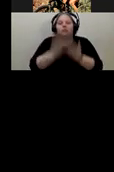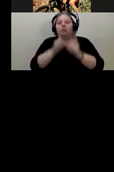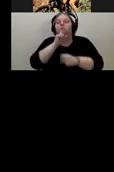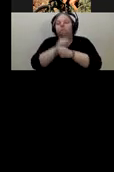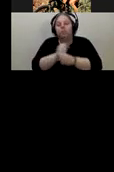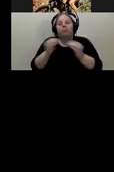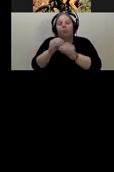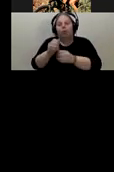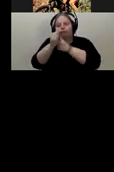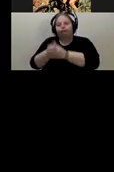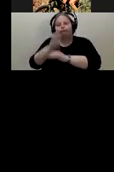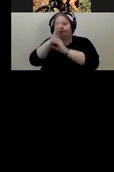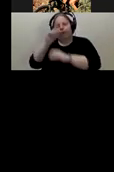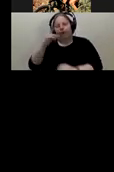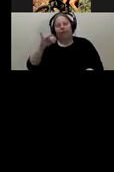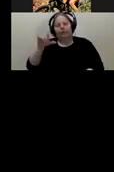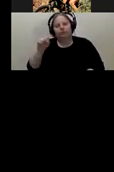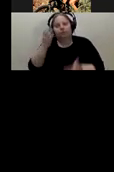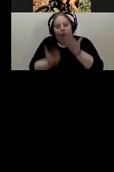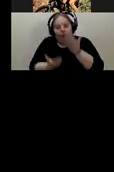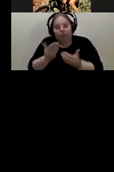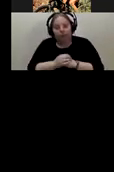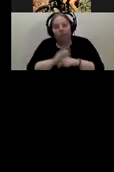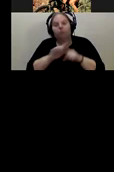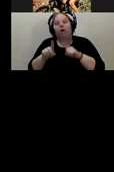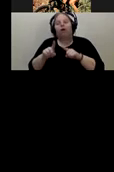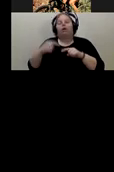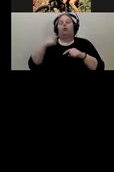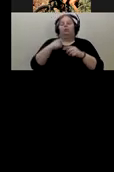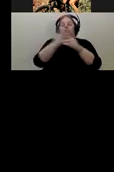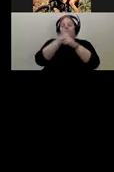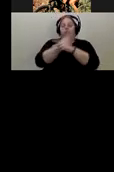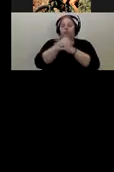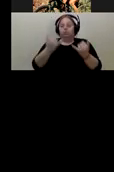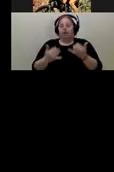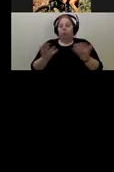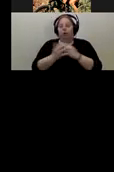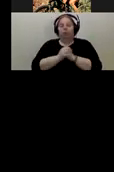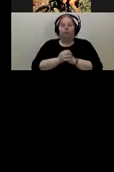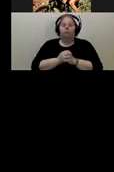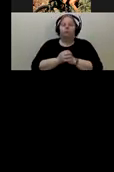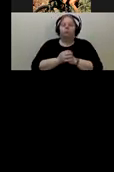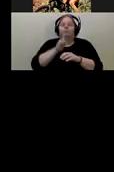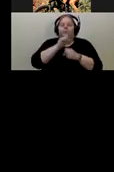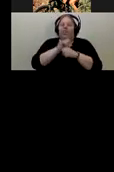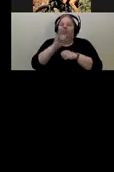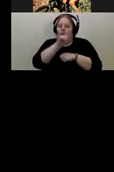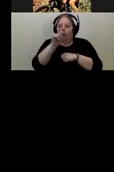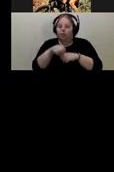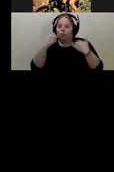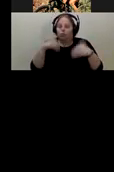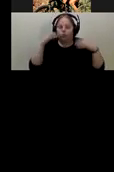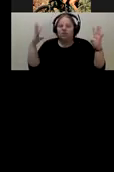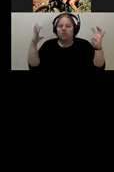than most. But what I really want to tease out today is how complex that question is,